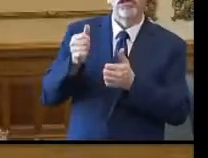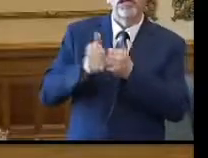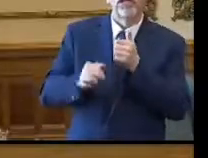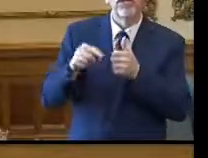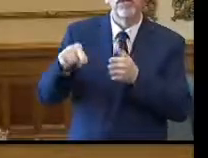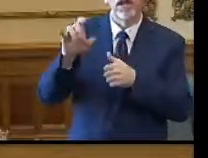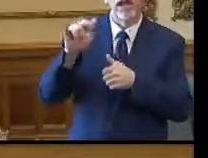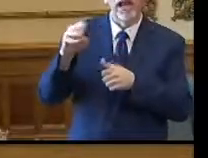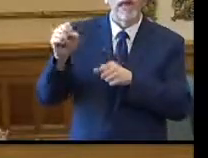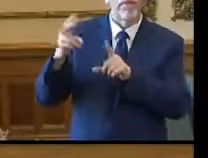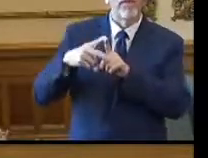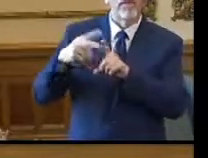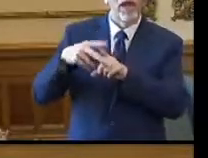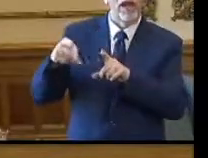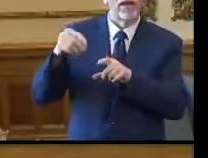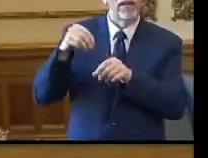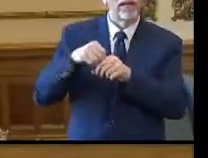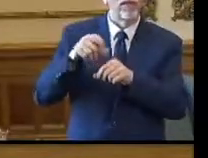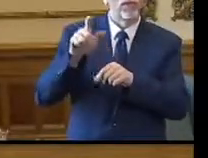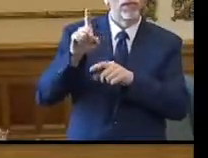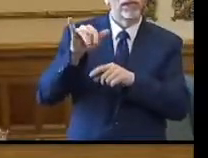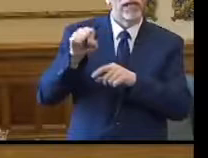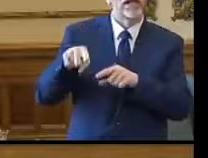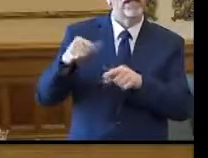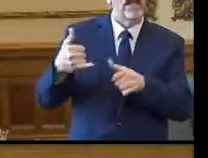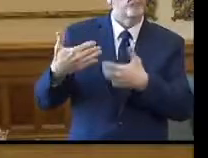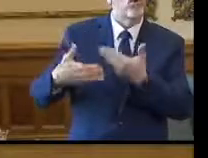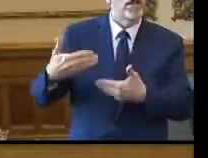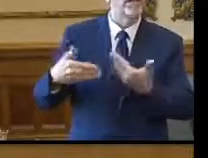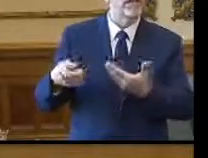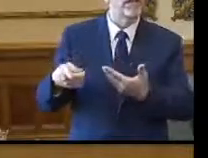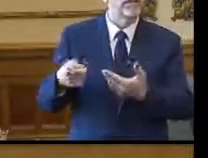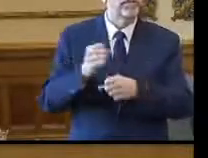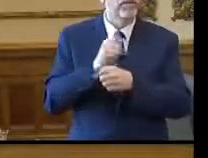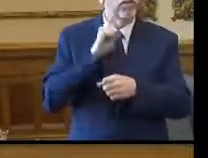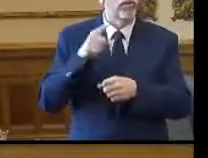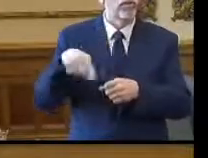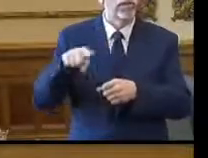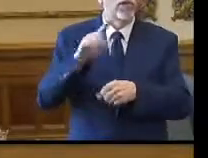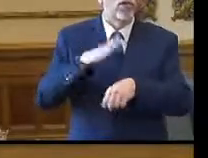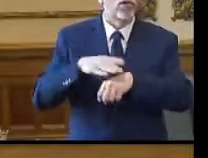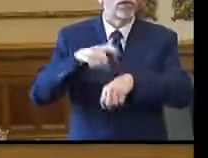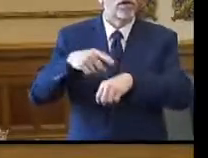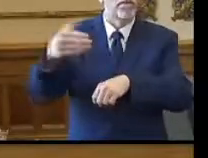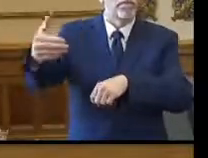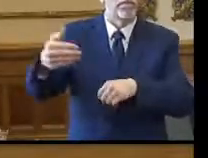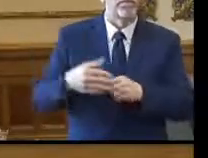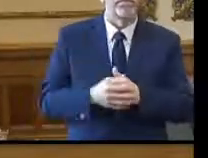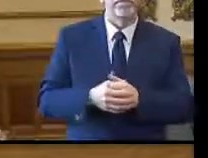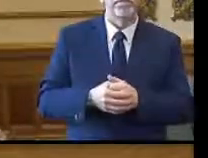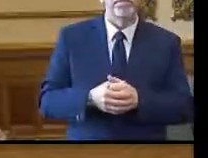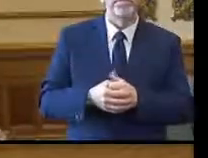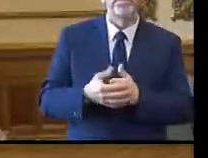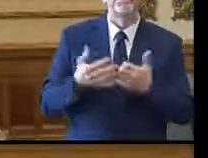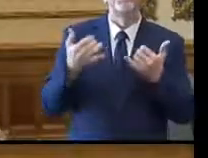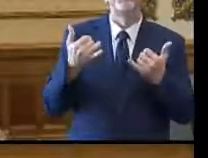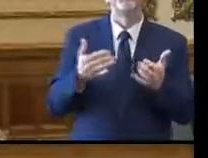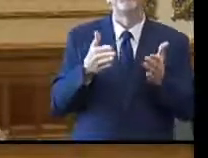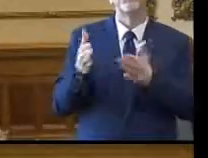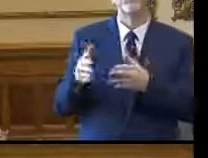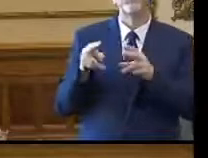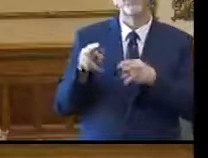those claims that have been filed within 21 days, we're in the process of making sure that they are out timely. And